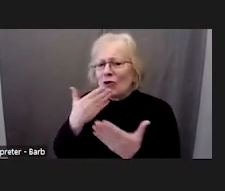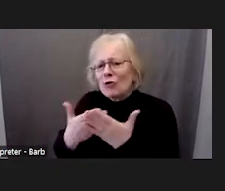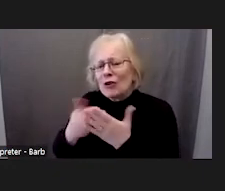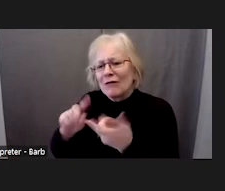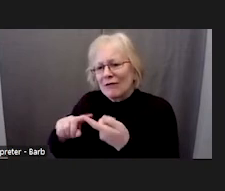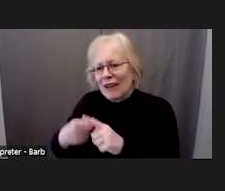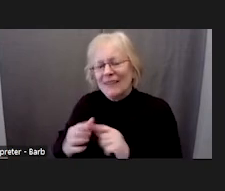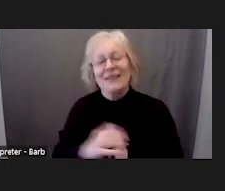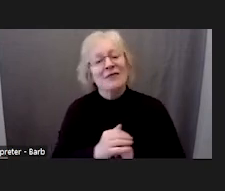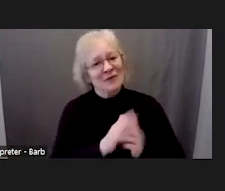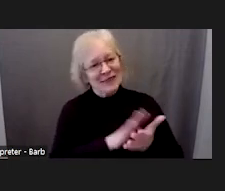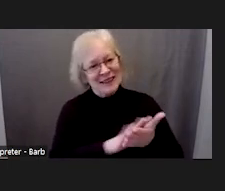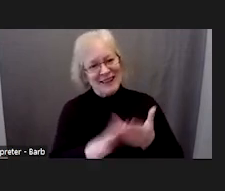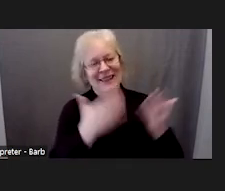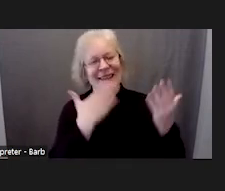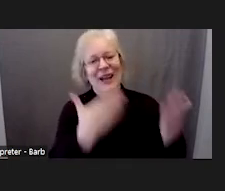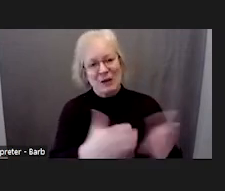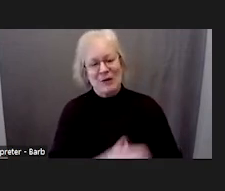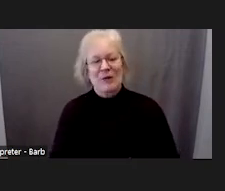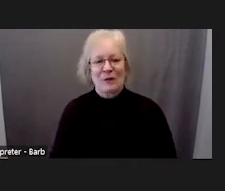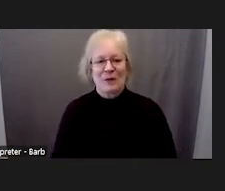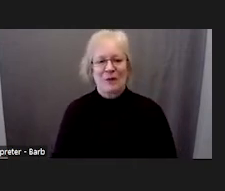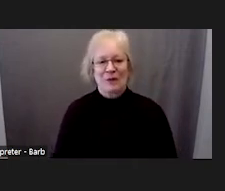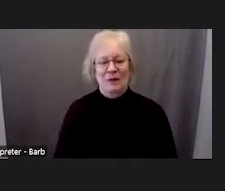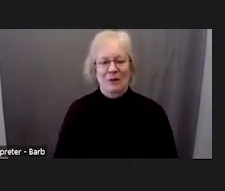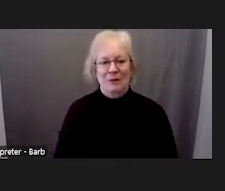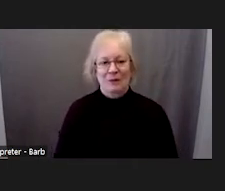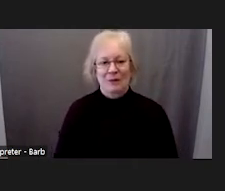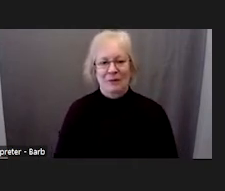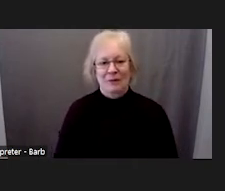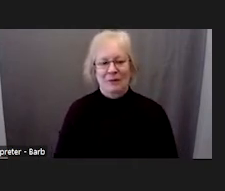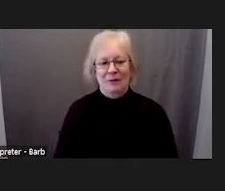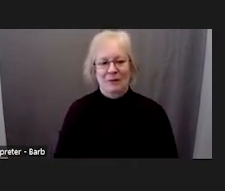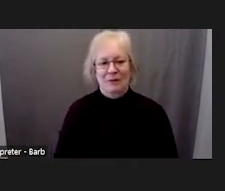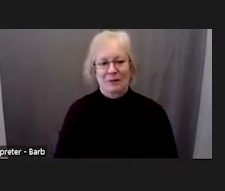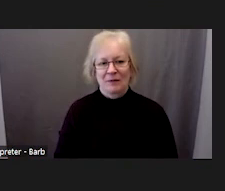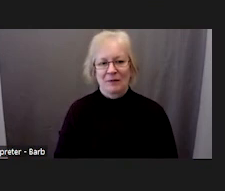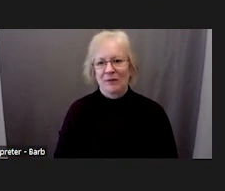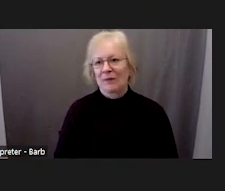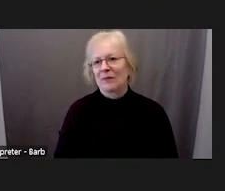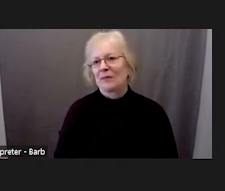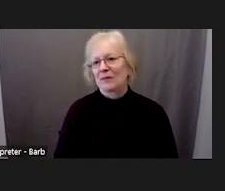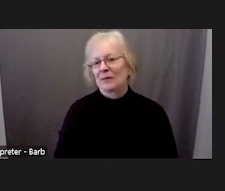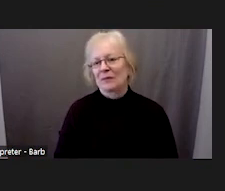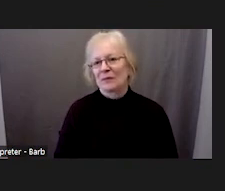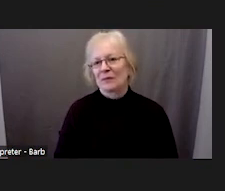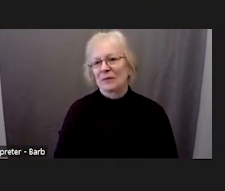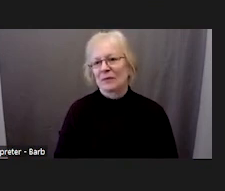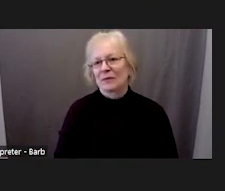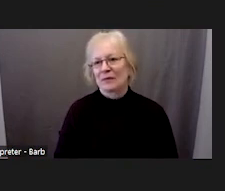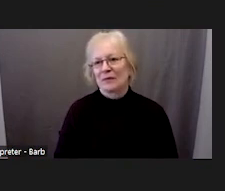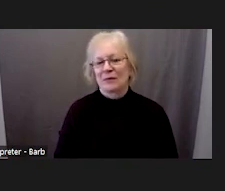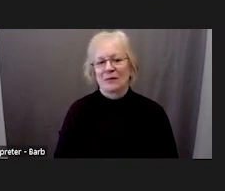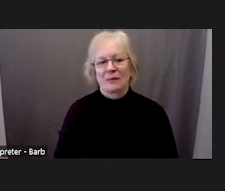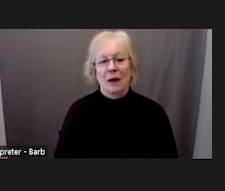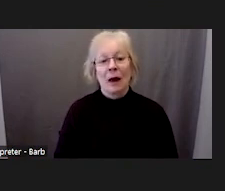you. Mm-hmm. And let's see, we